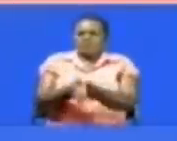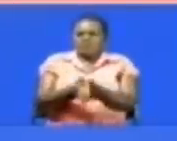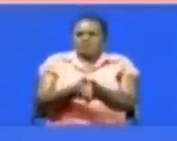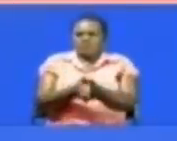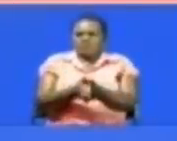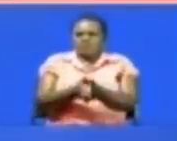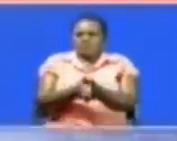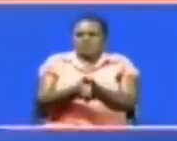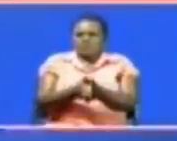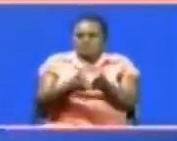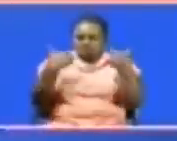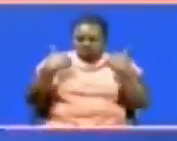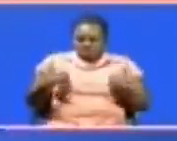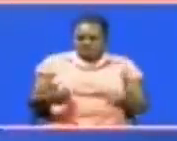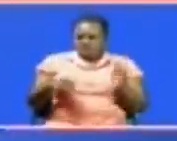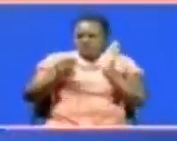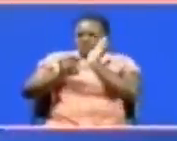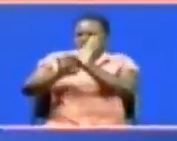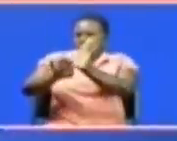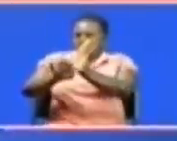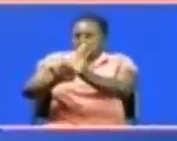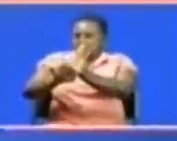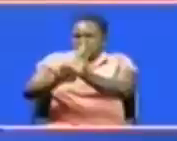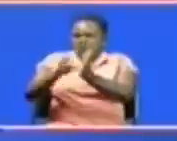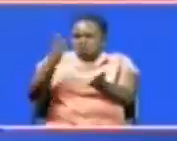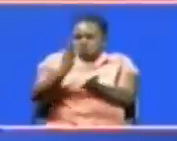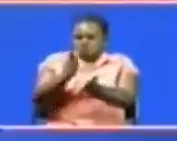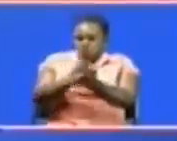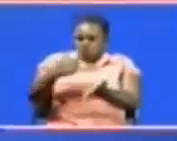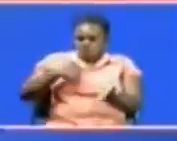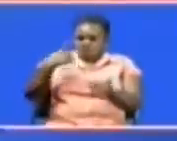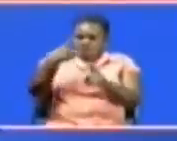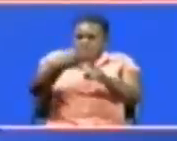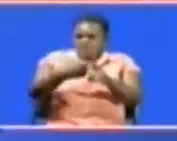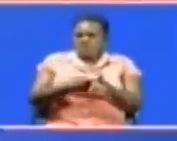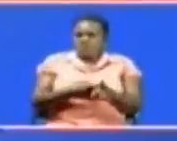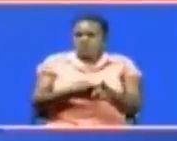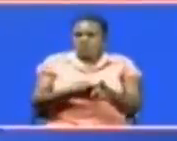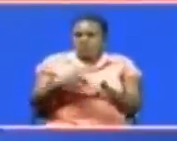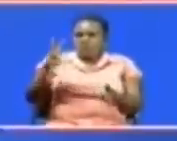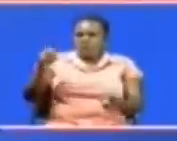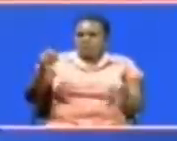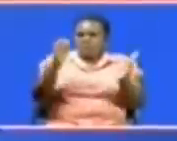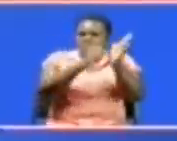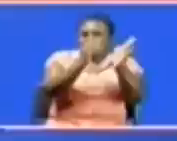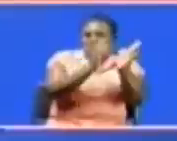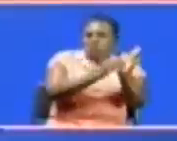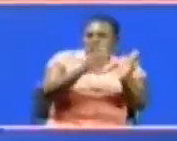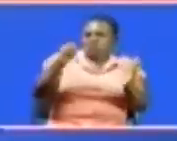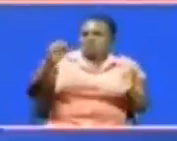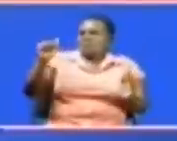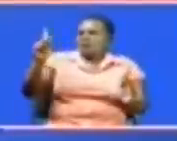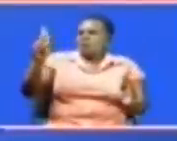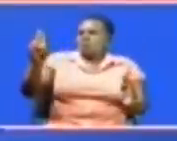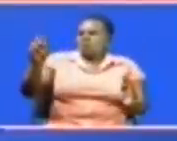And I can give you like my personal example, which is that although I hail from Makueni and Machakos,